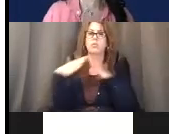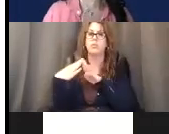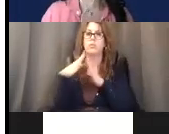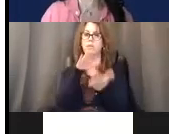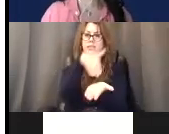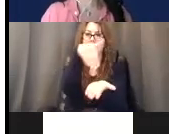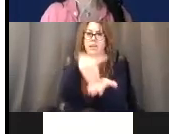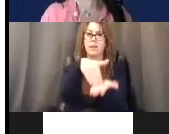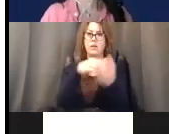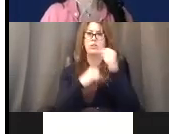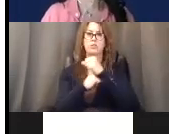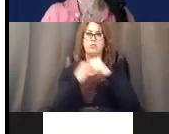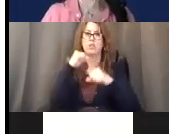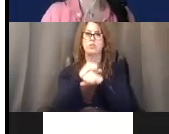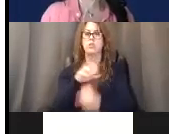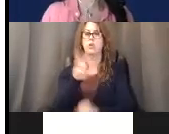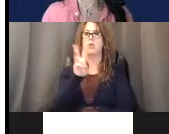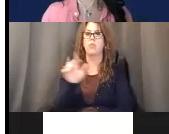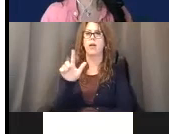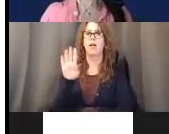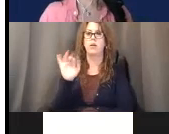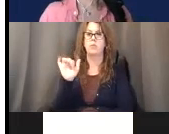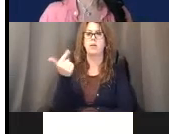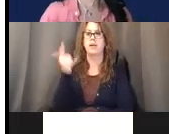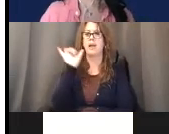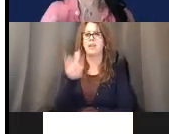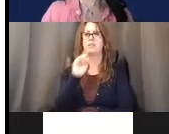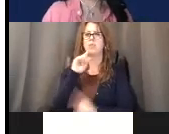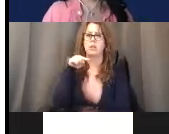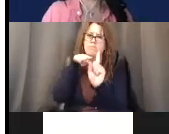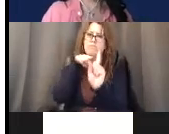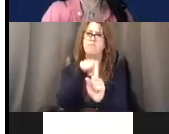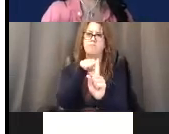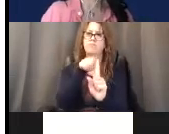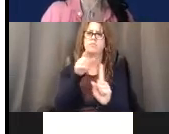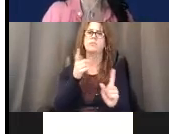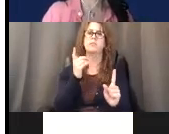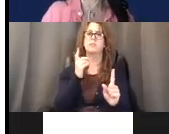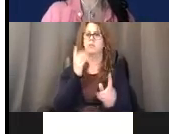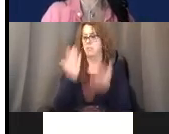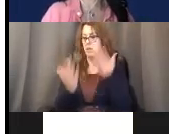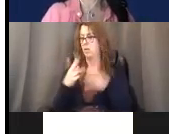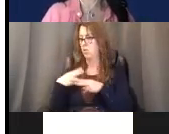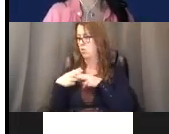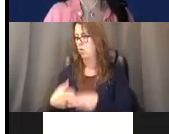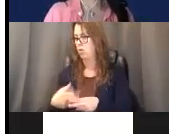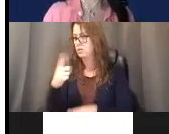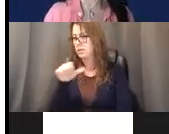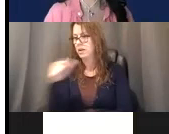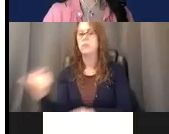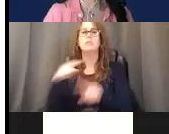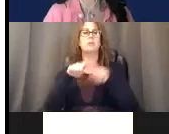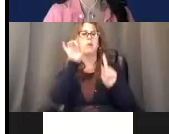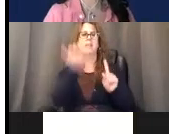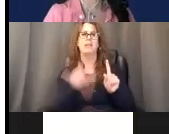kind of our North Star in the work that we think that you may call it something different, but this is what we're all working towards, right? And so